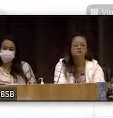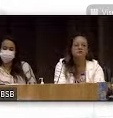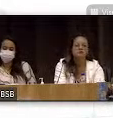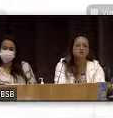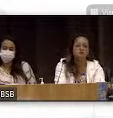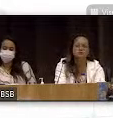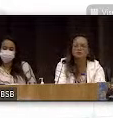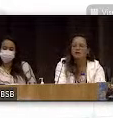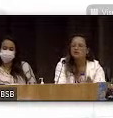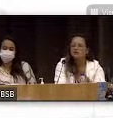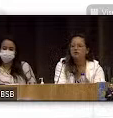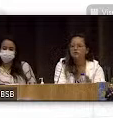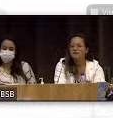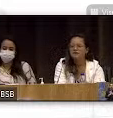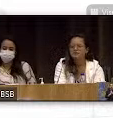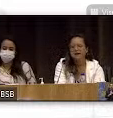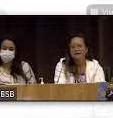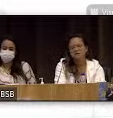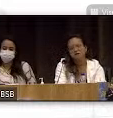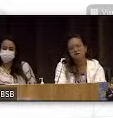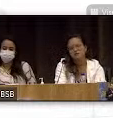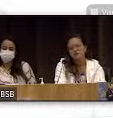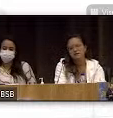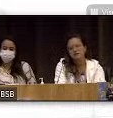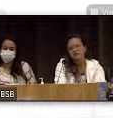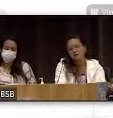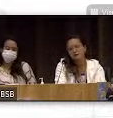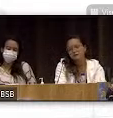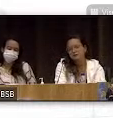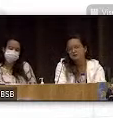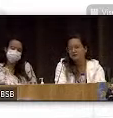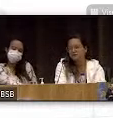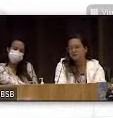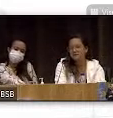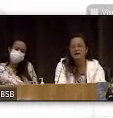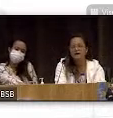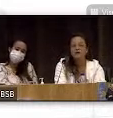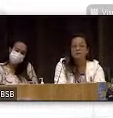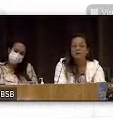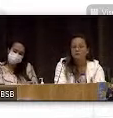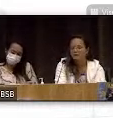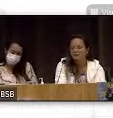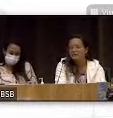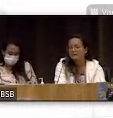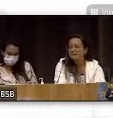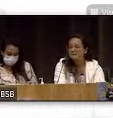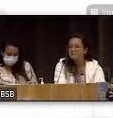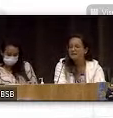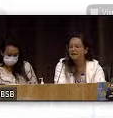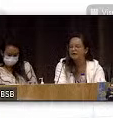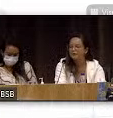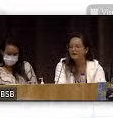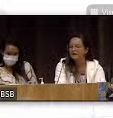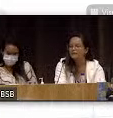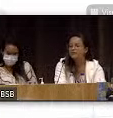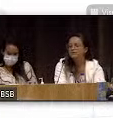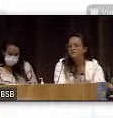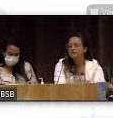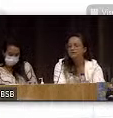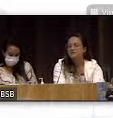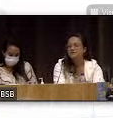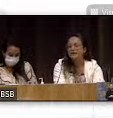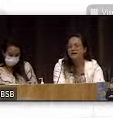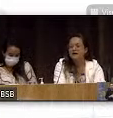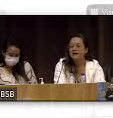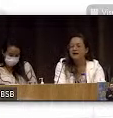101 hospitalizations. In 2021, we reached 132 hospitalizations by week.